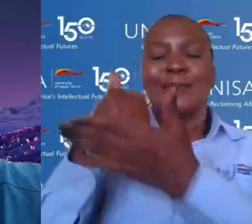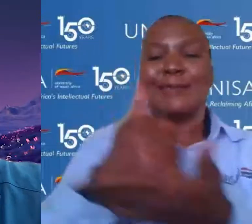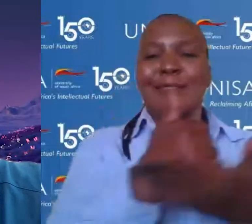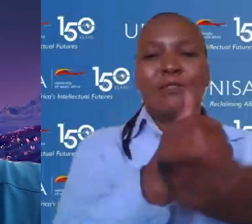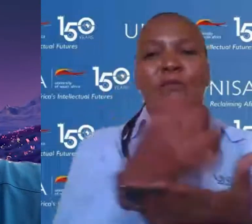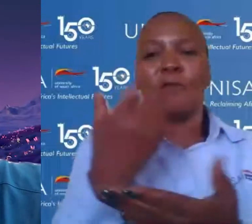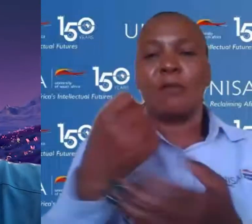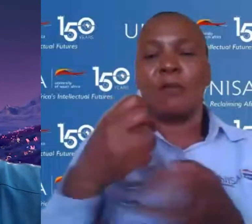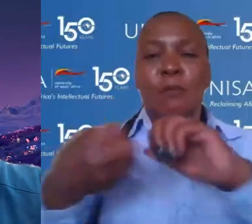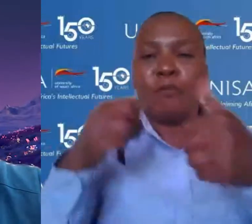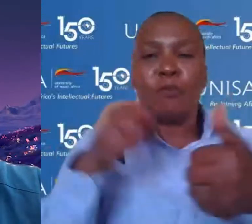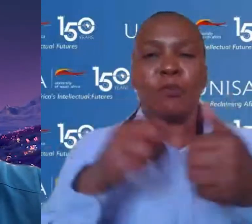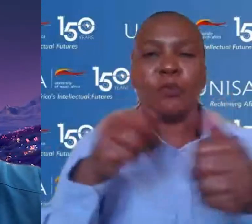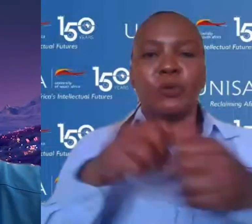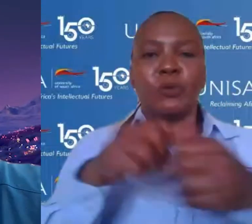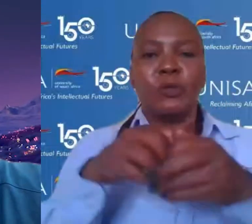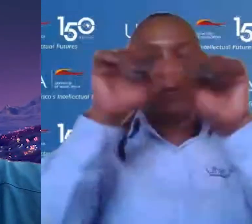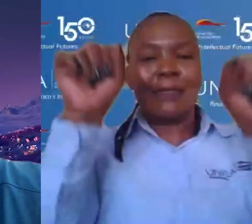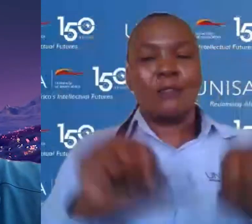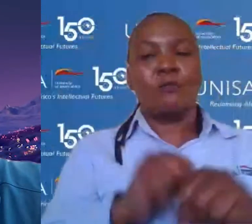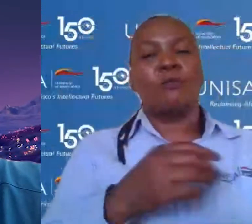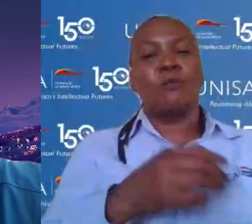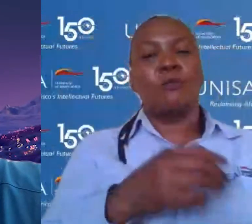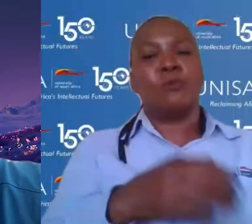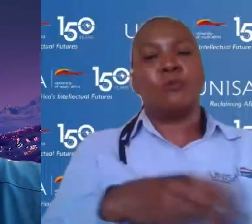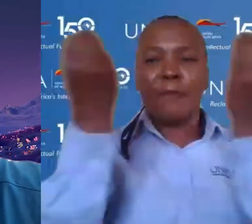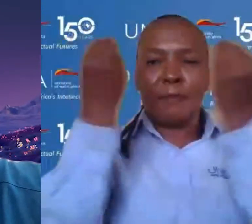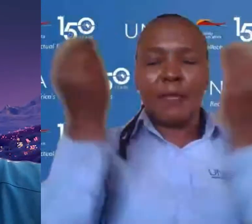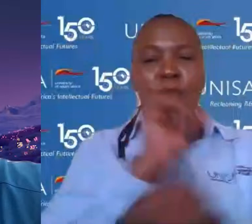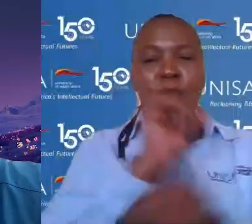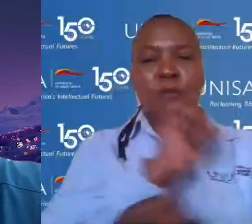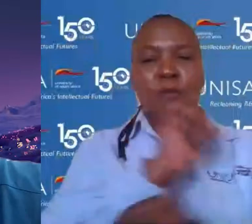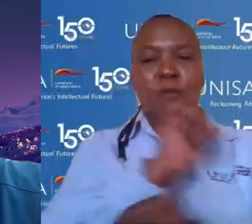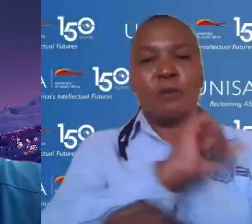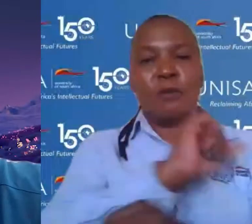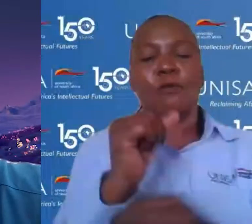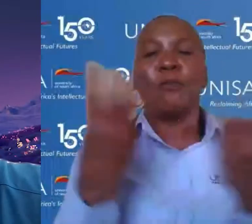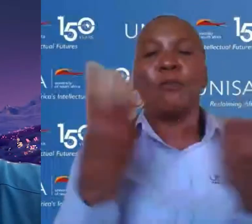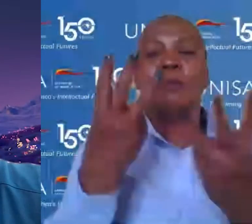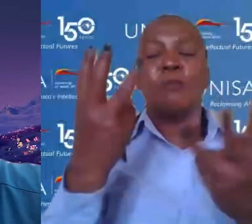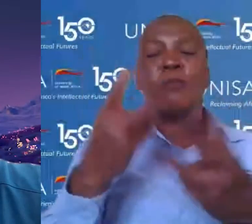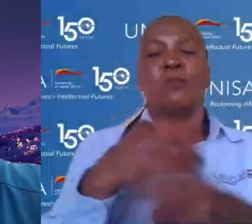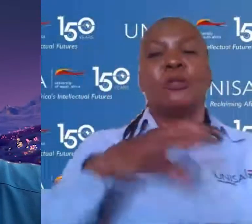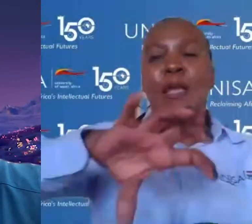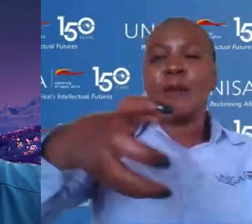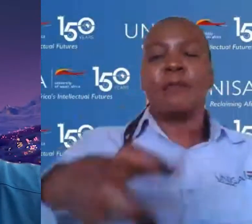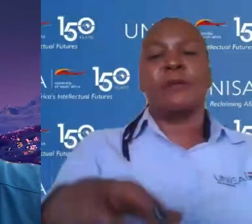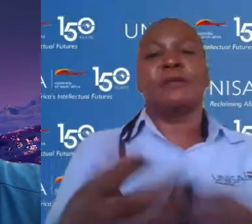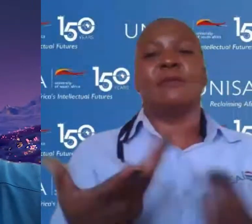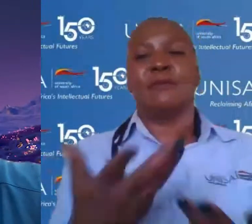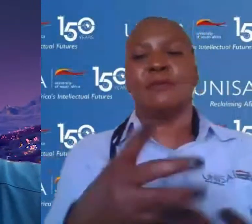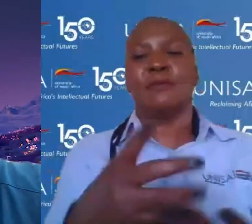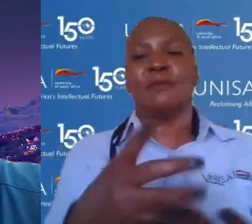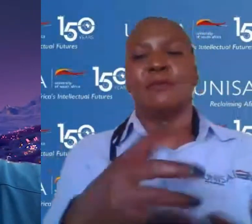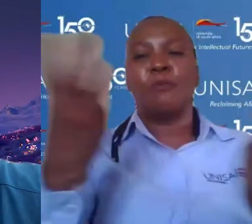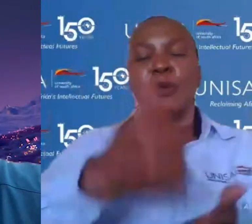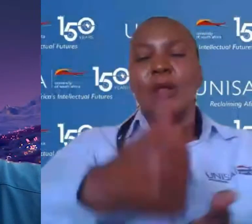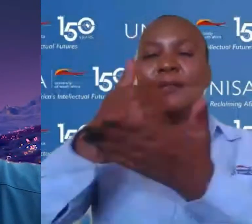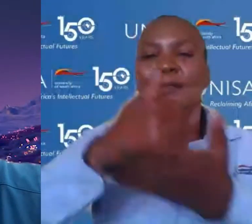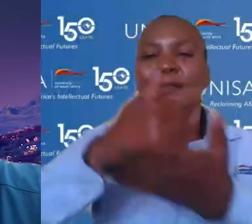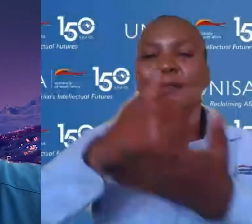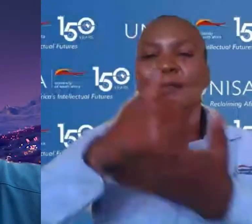be familiar with your campus, familiar with the people who are going to assist you, familiar with the